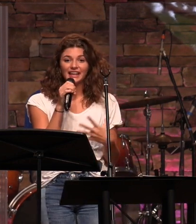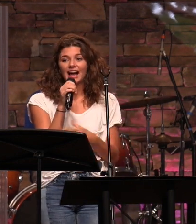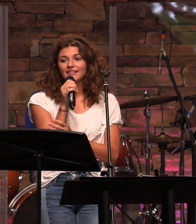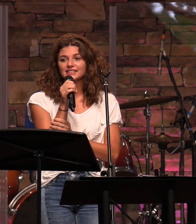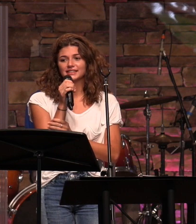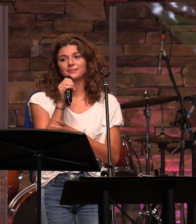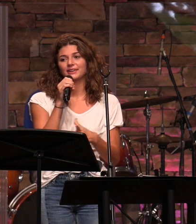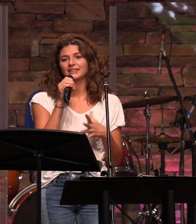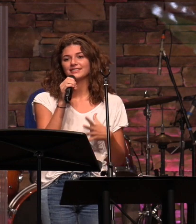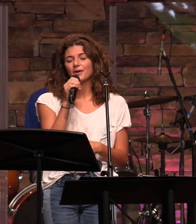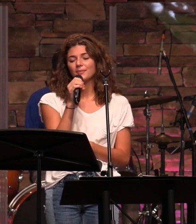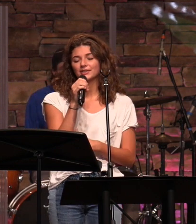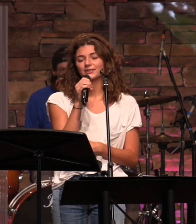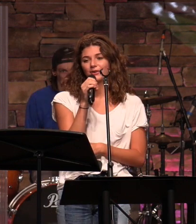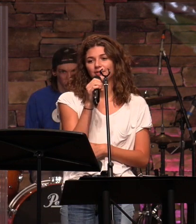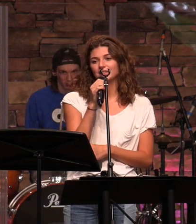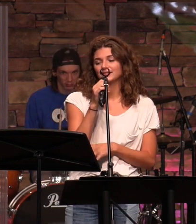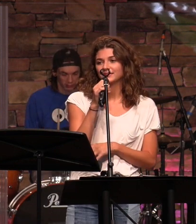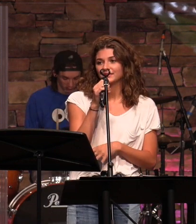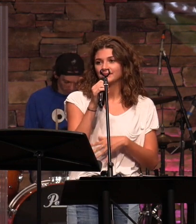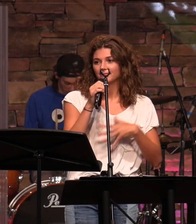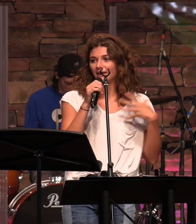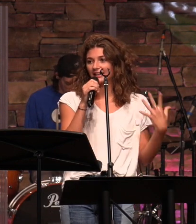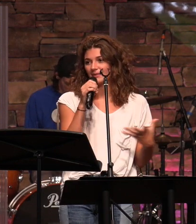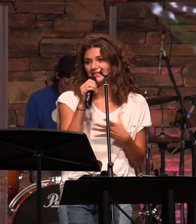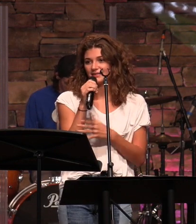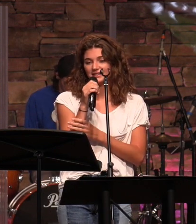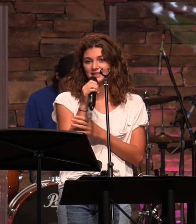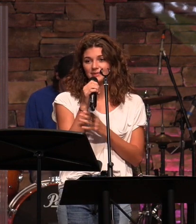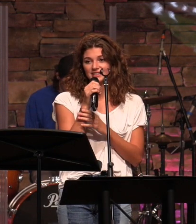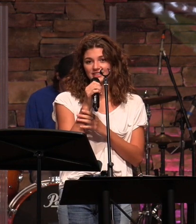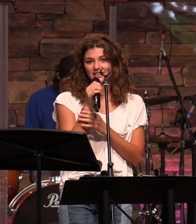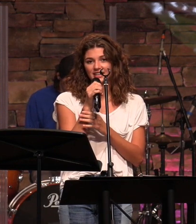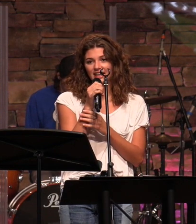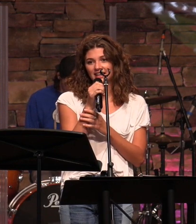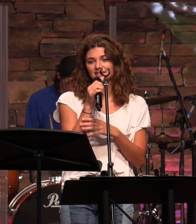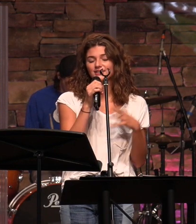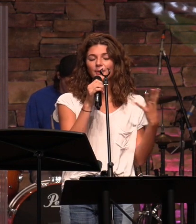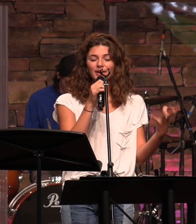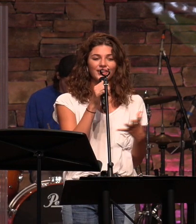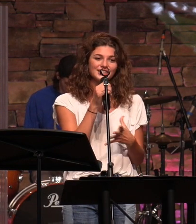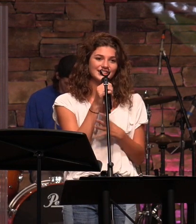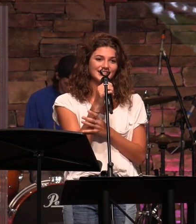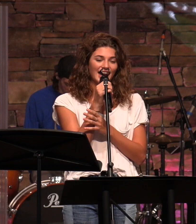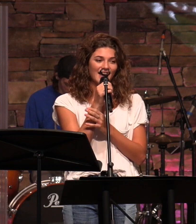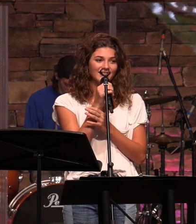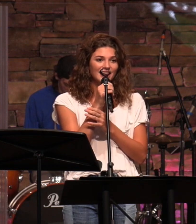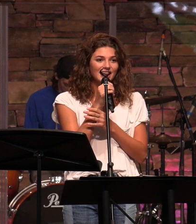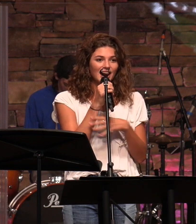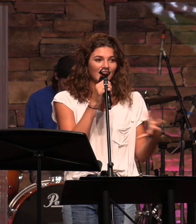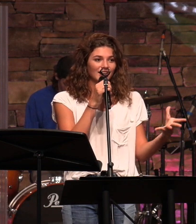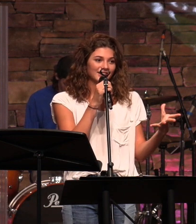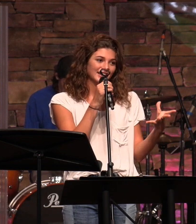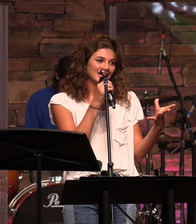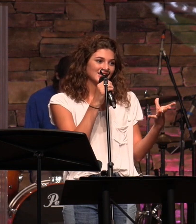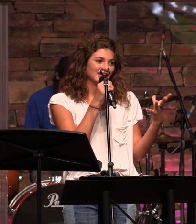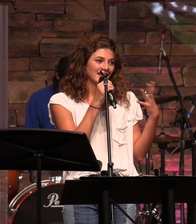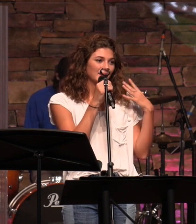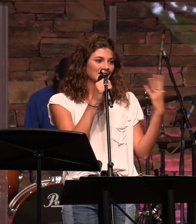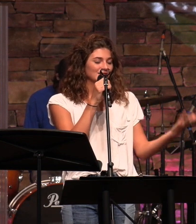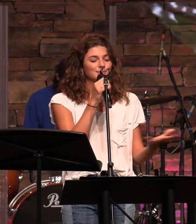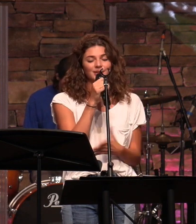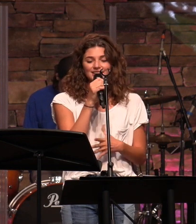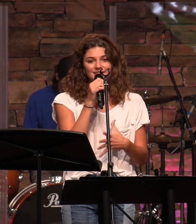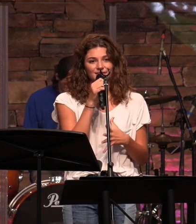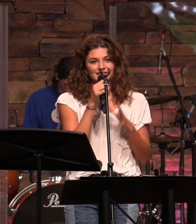Personally, I've just experienced so much growth just finding myself in this position. And it's so encouraging to have a congregation